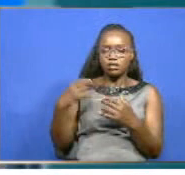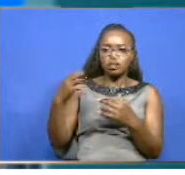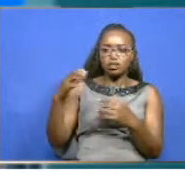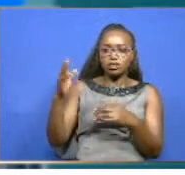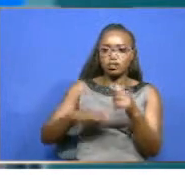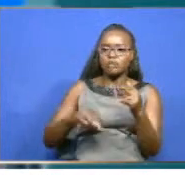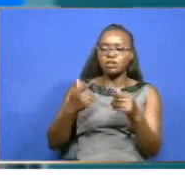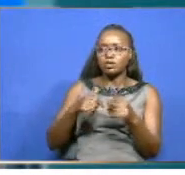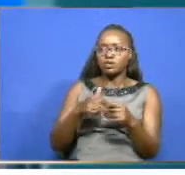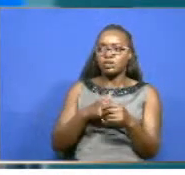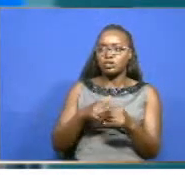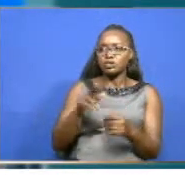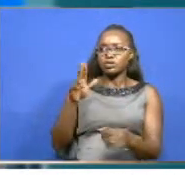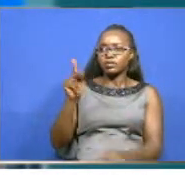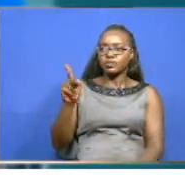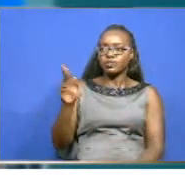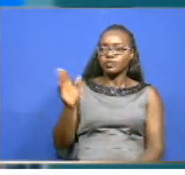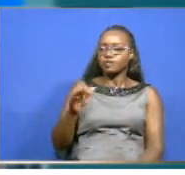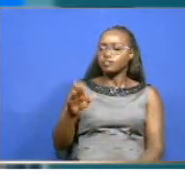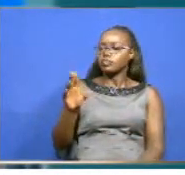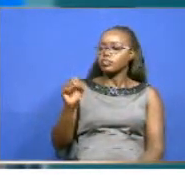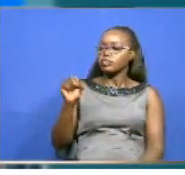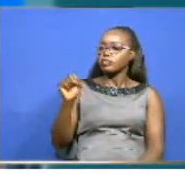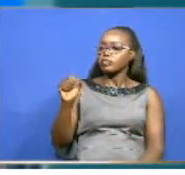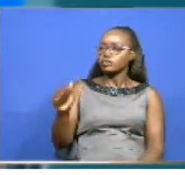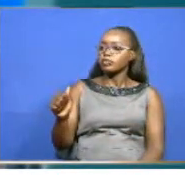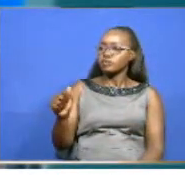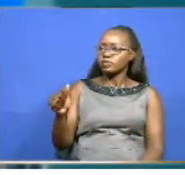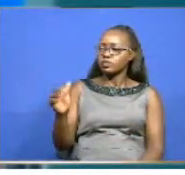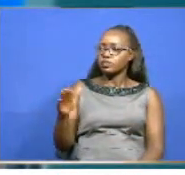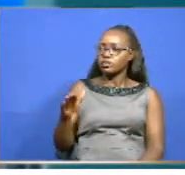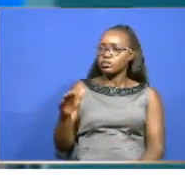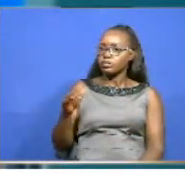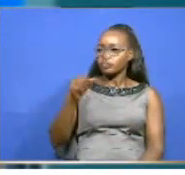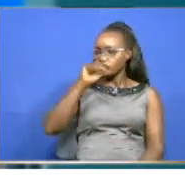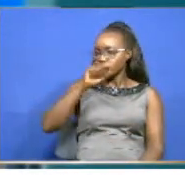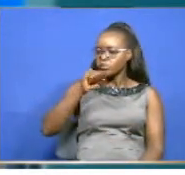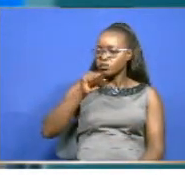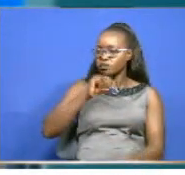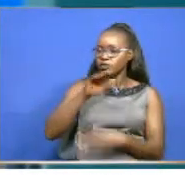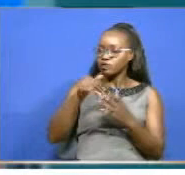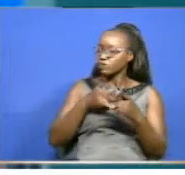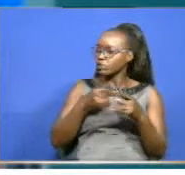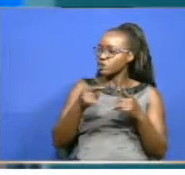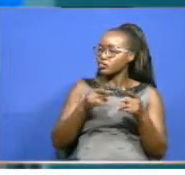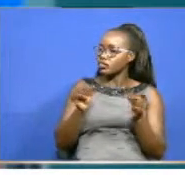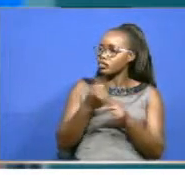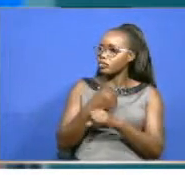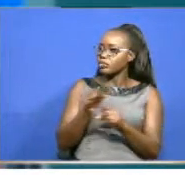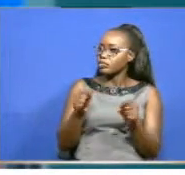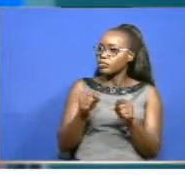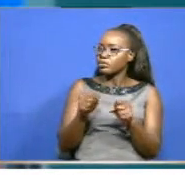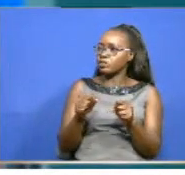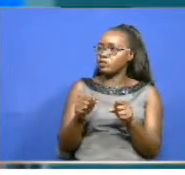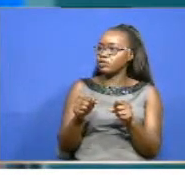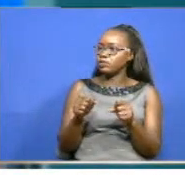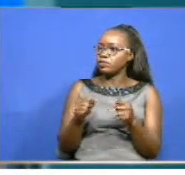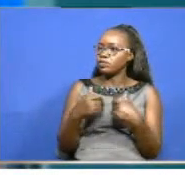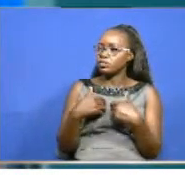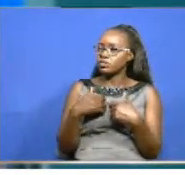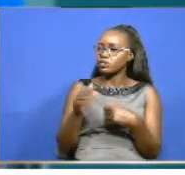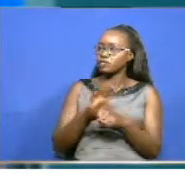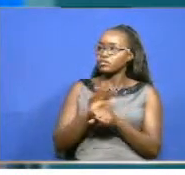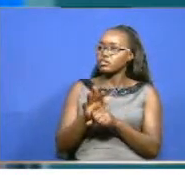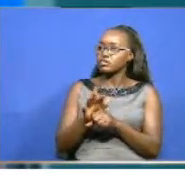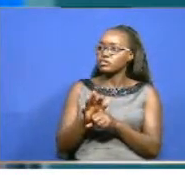UK, the USA, Spain, all these countries that struggled and were unable to handle the COVID-19